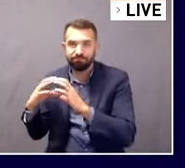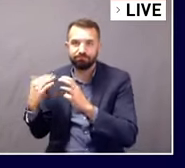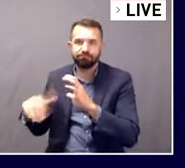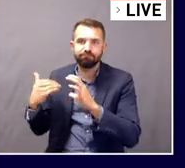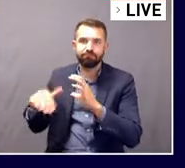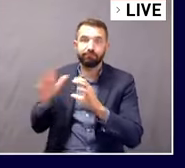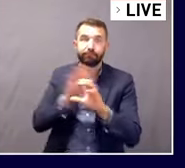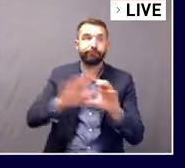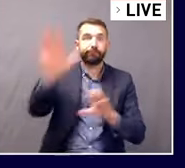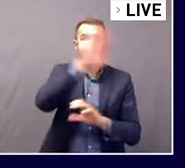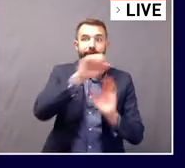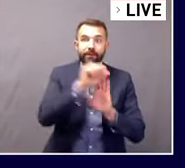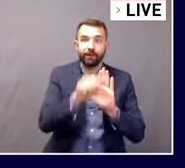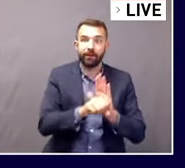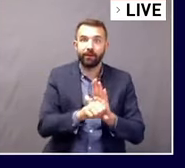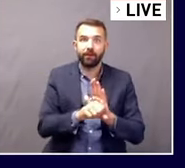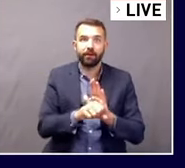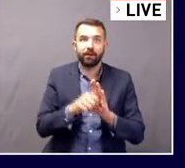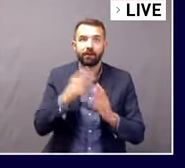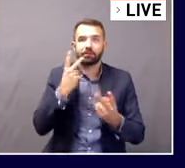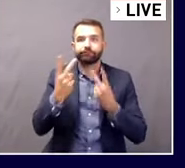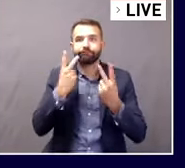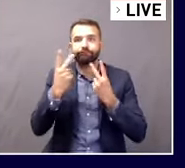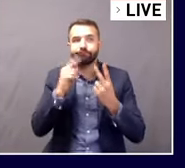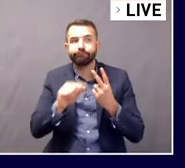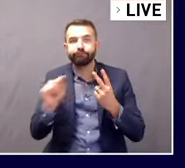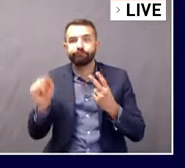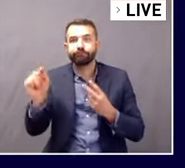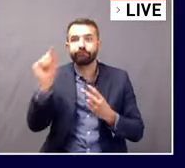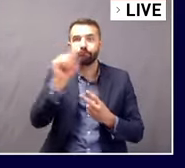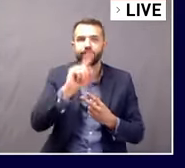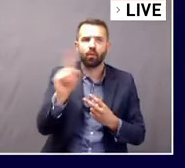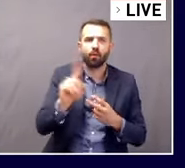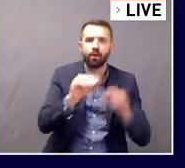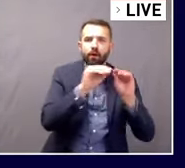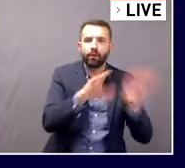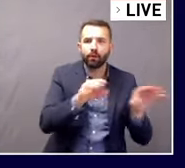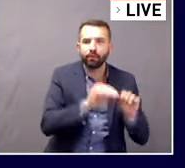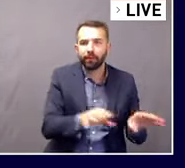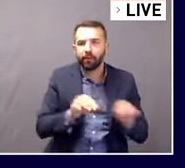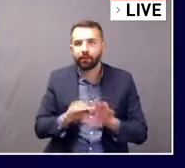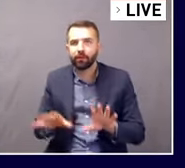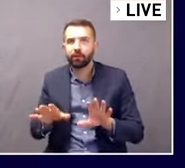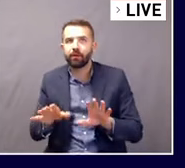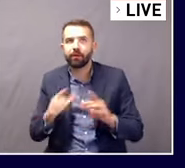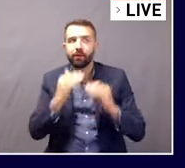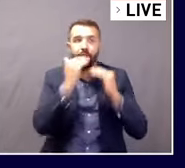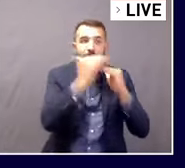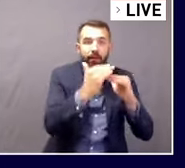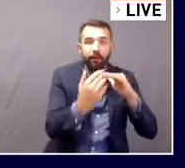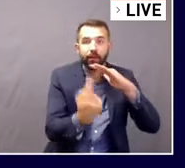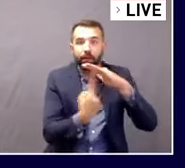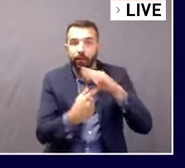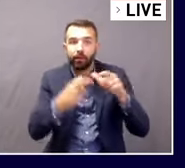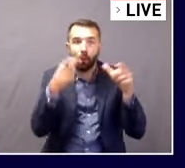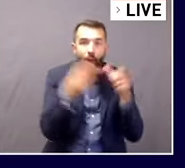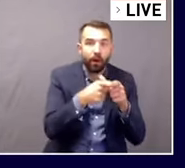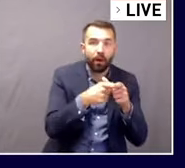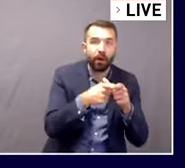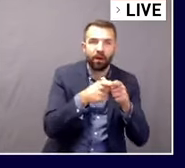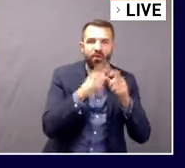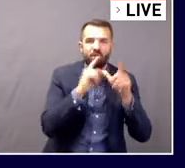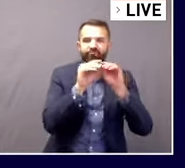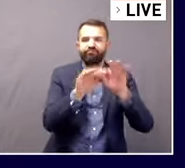not isolated just to outbreak settings. It is spreading in the community in and around York